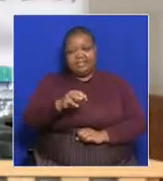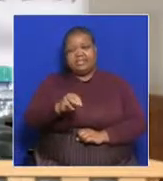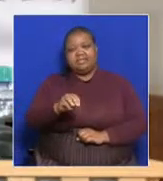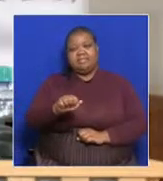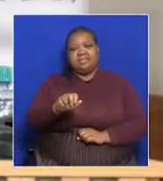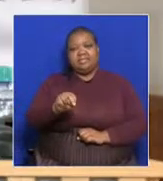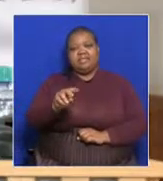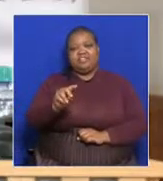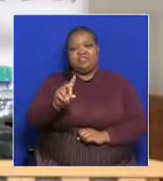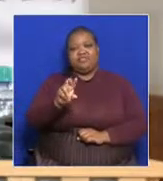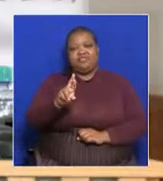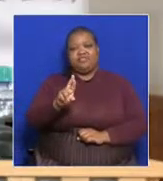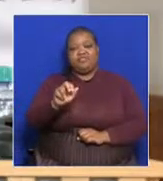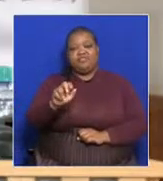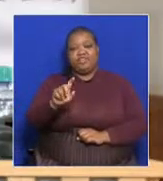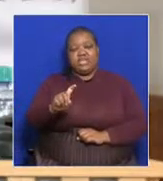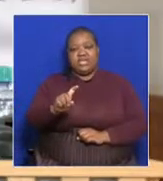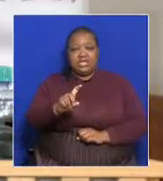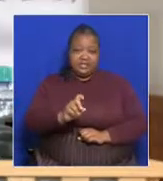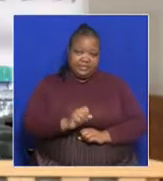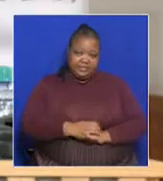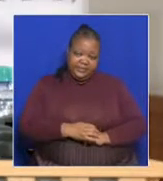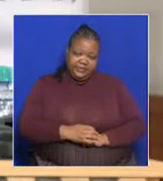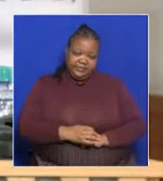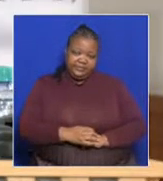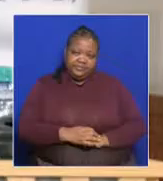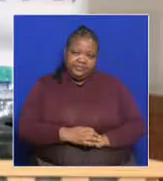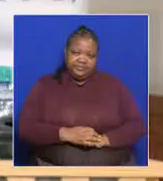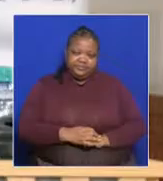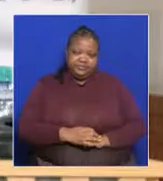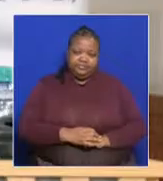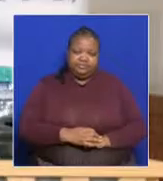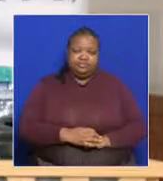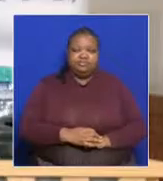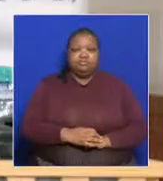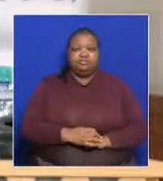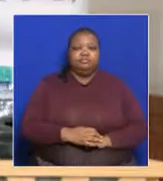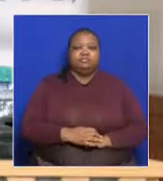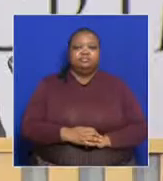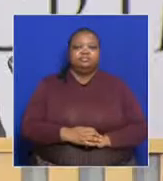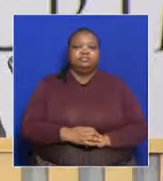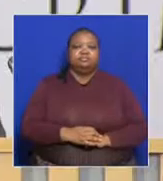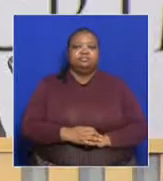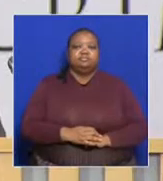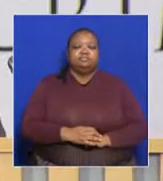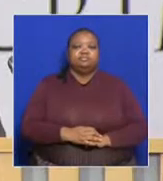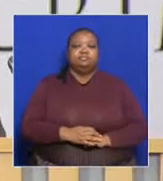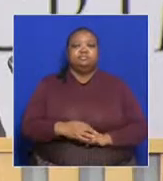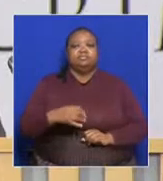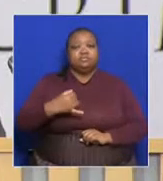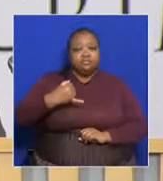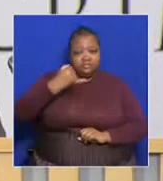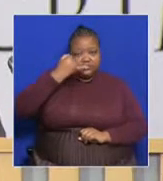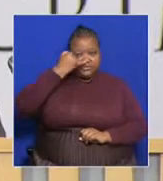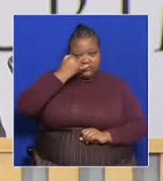Do you know where these drugs are? Or at the